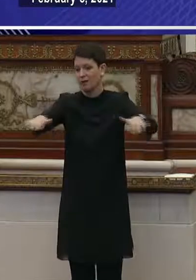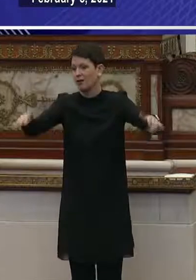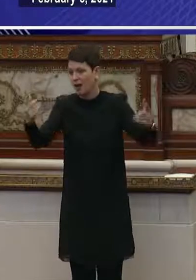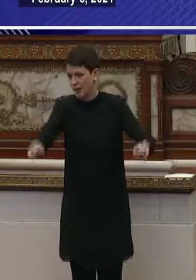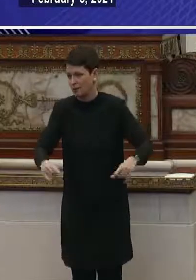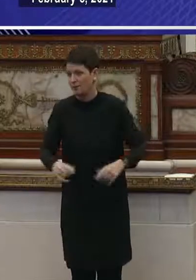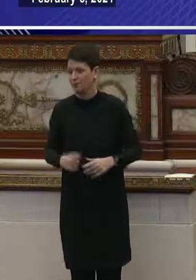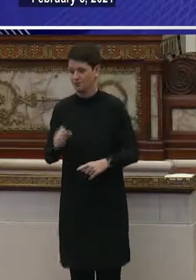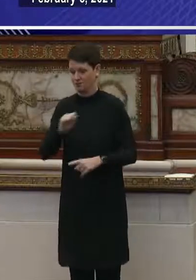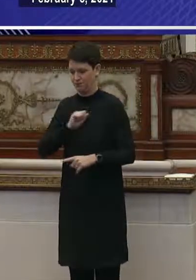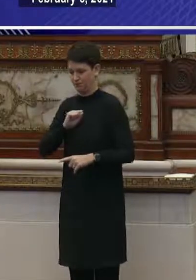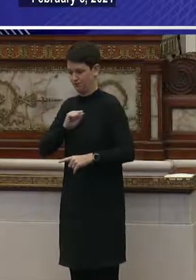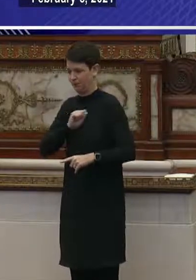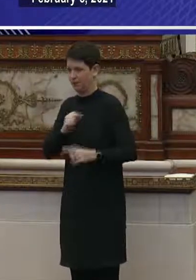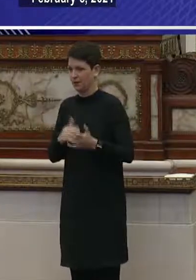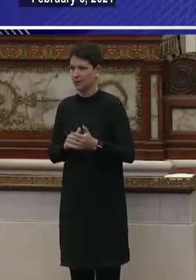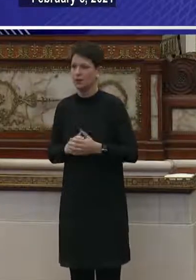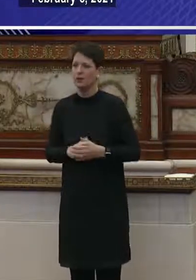so